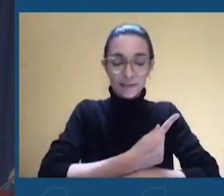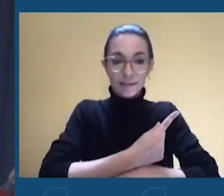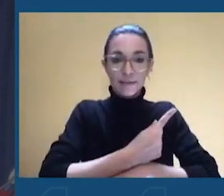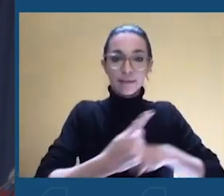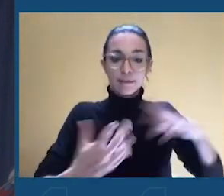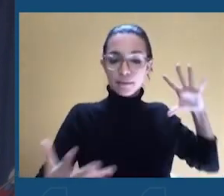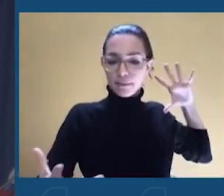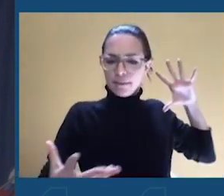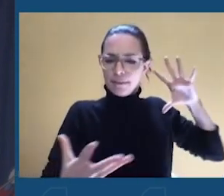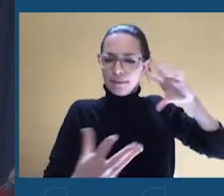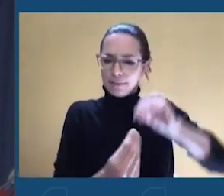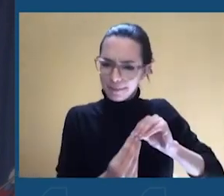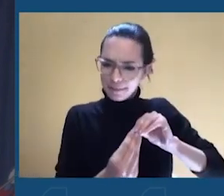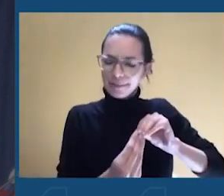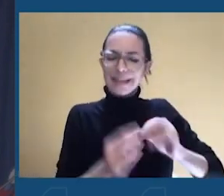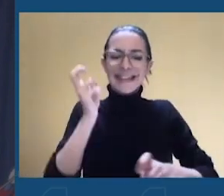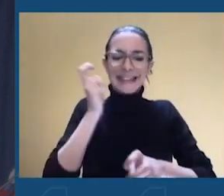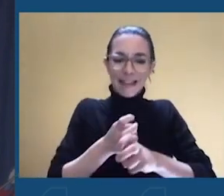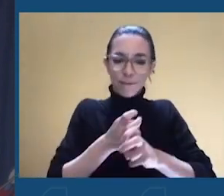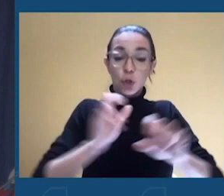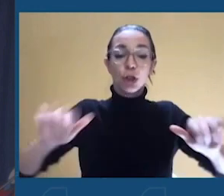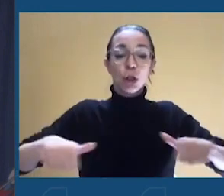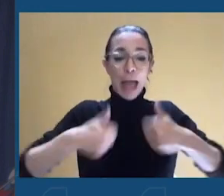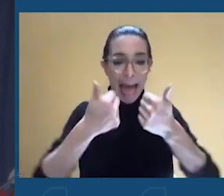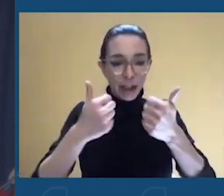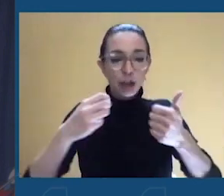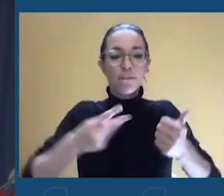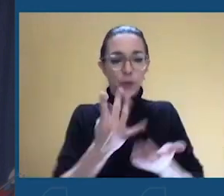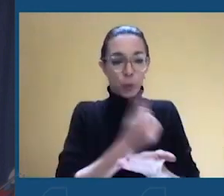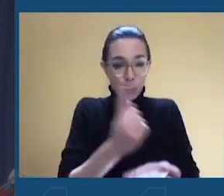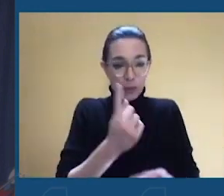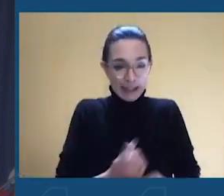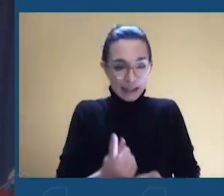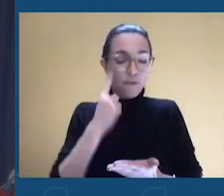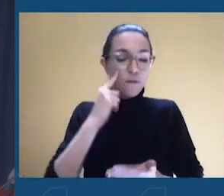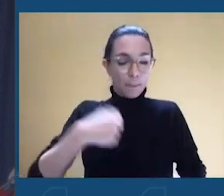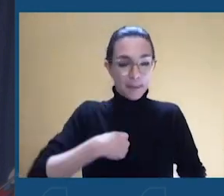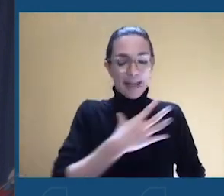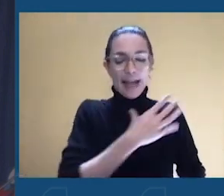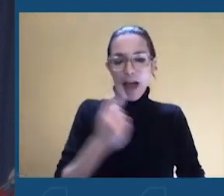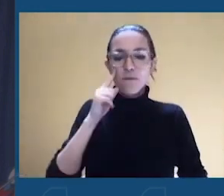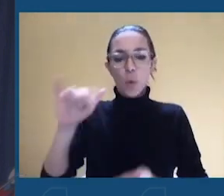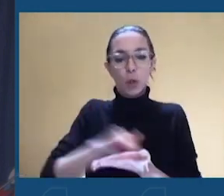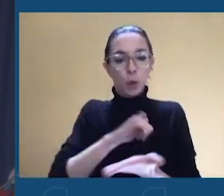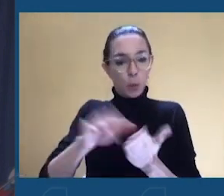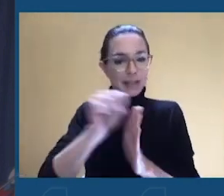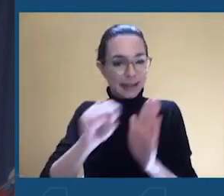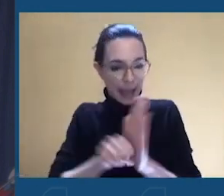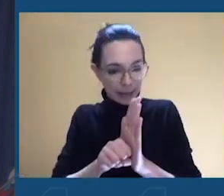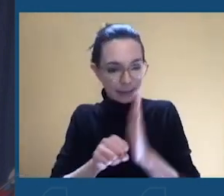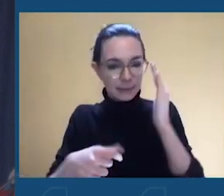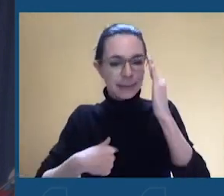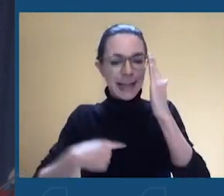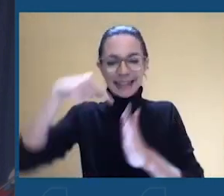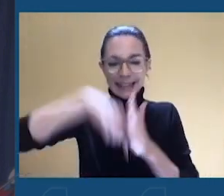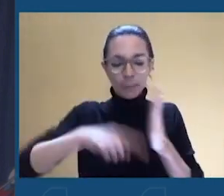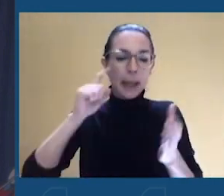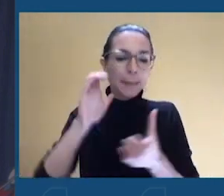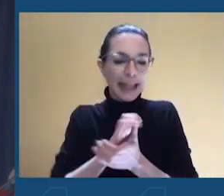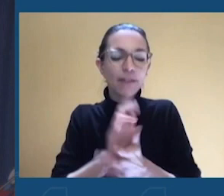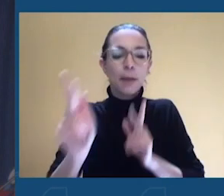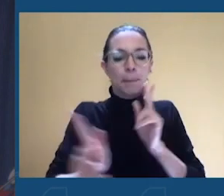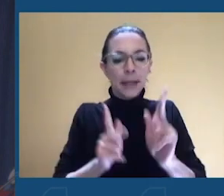difficult couple of weeks, not just for me, but for New York. And I deeply believe that the people of the state of New York deserve to